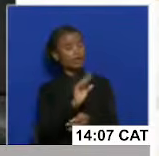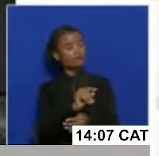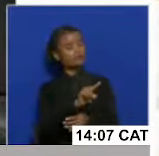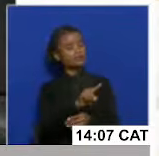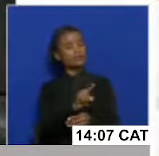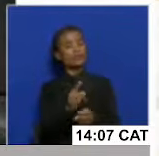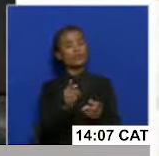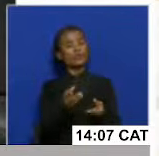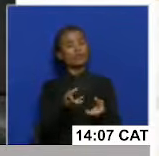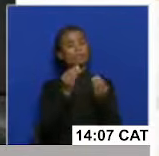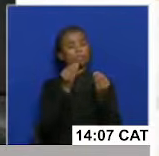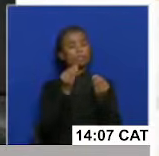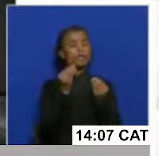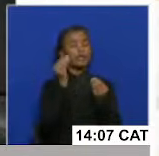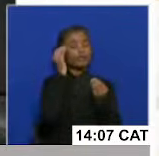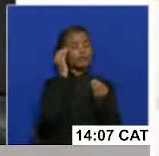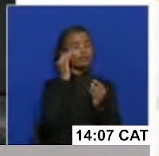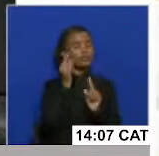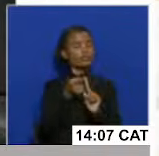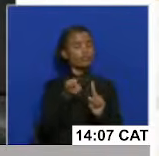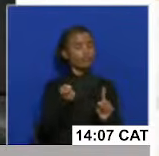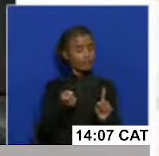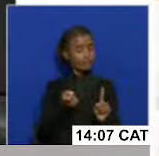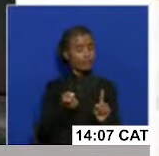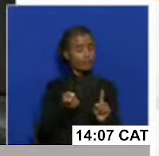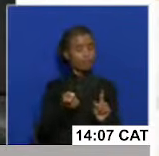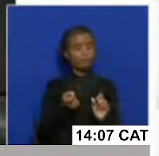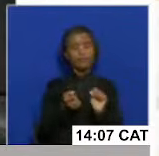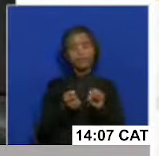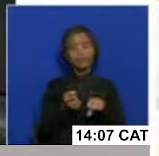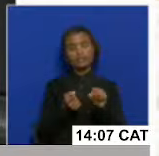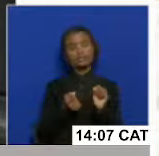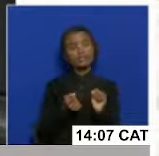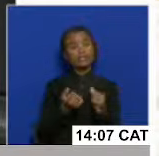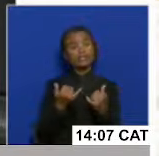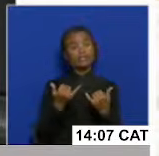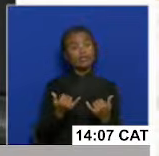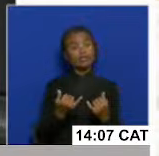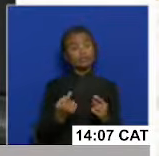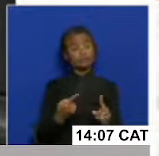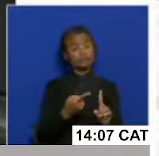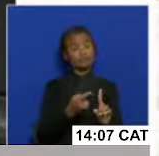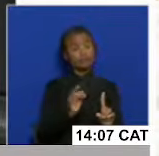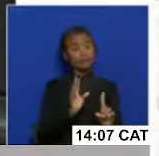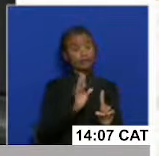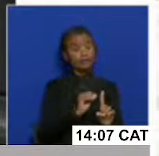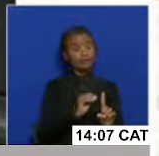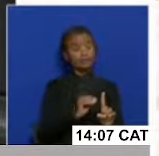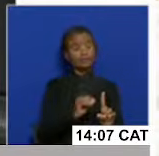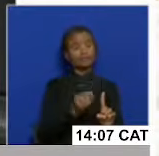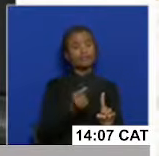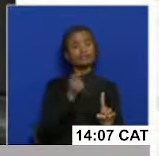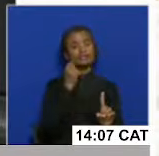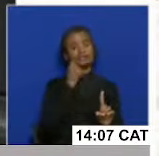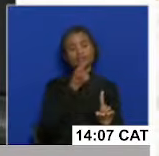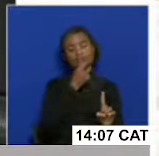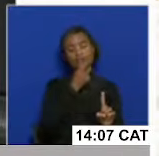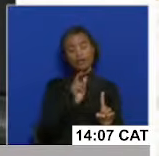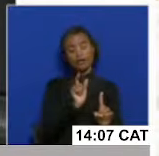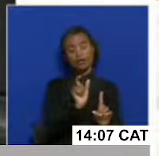Yes. So by asking Officer Stolz to change from JMPD to